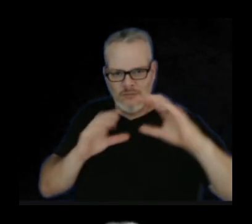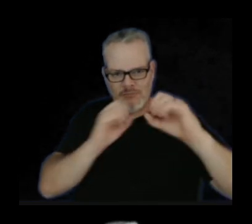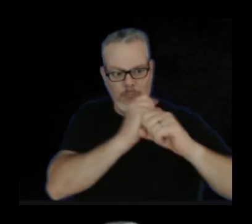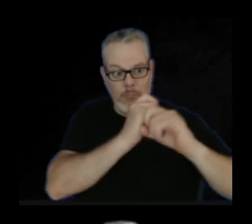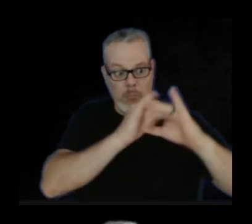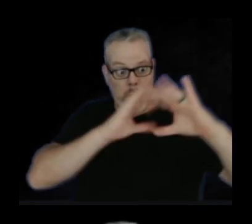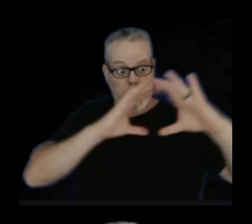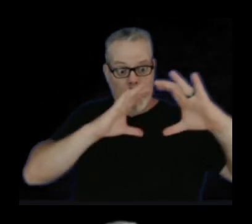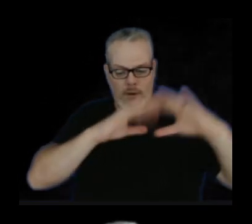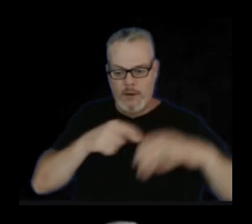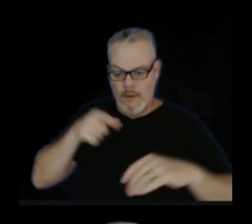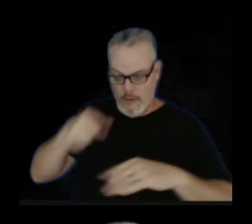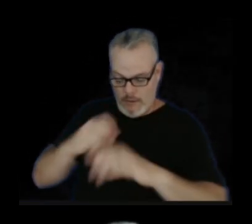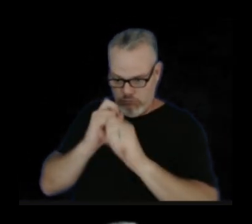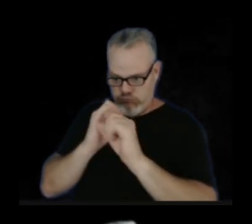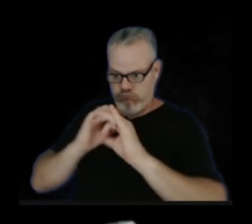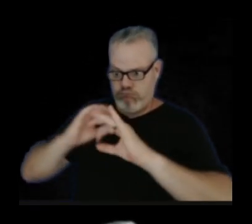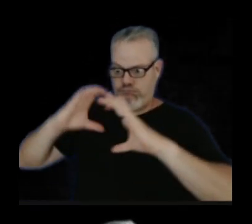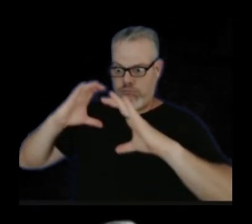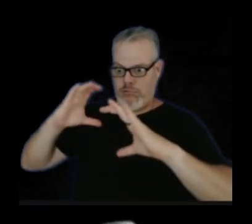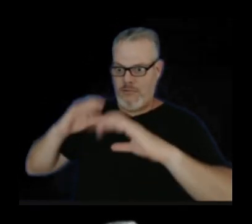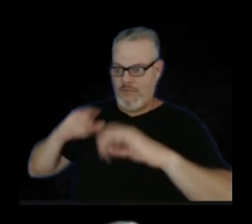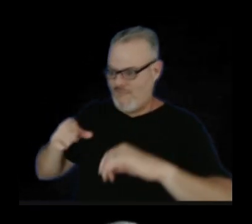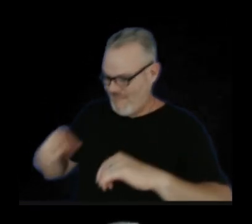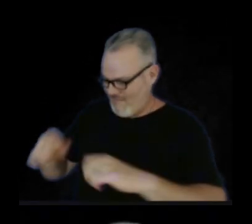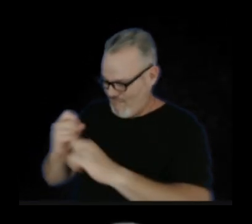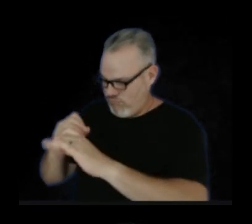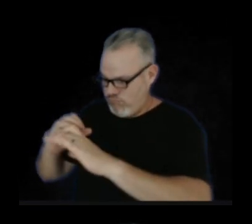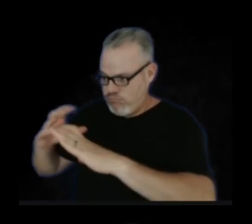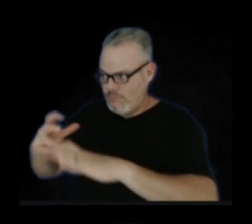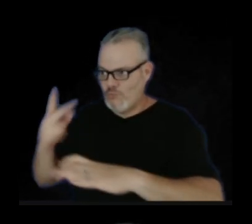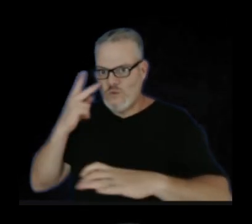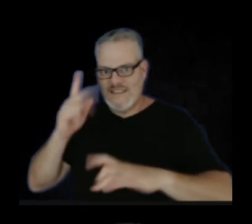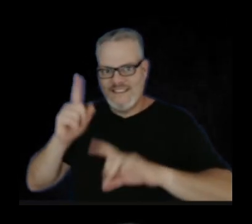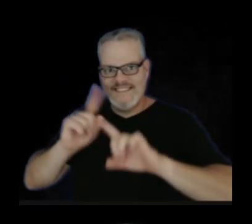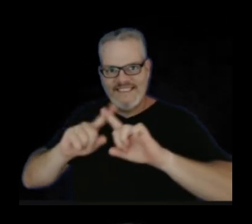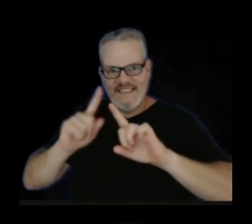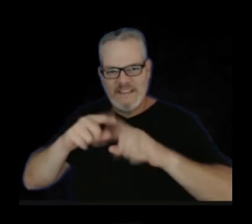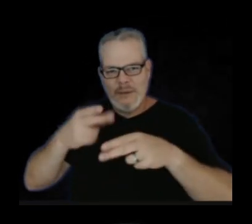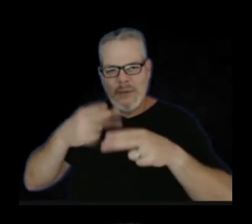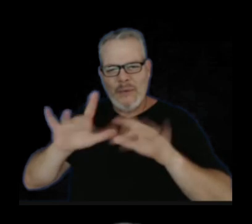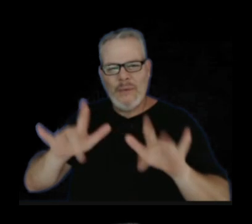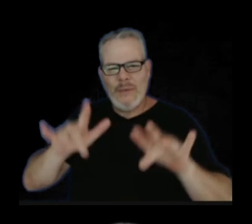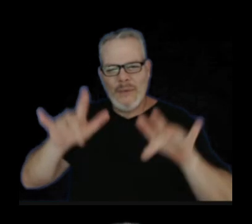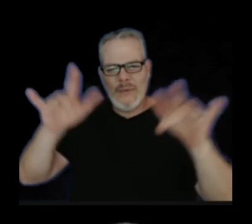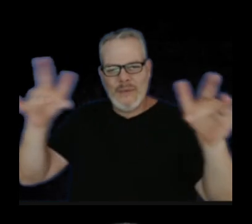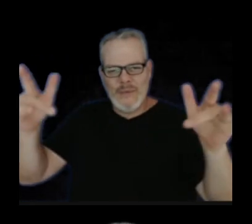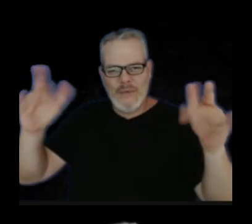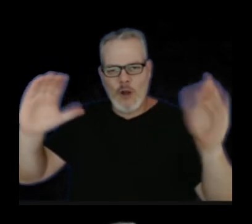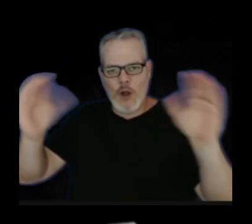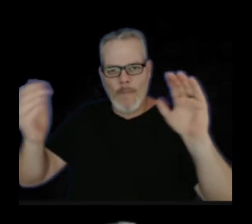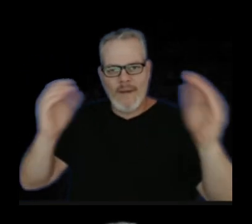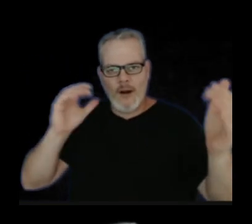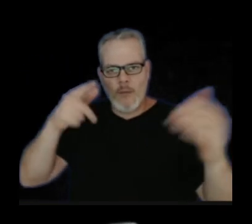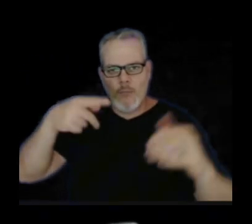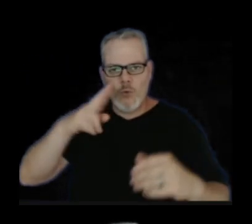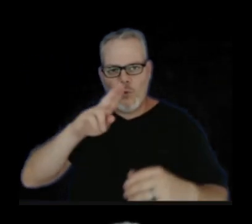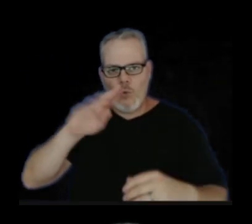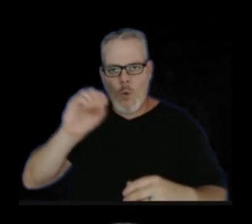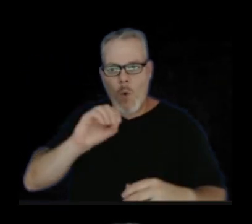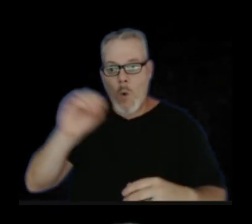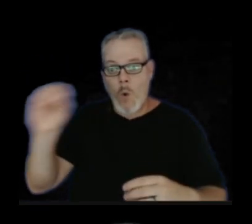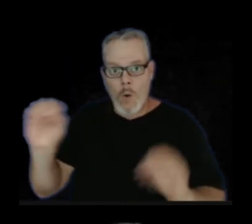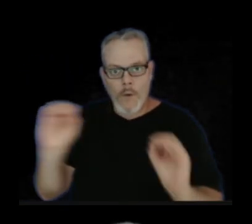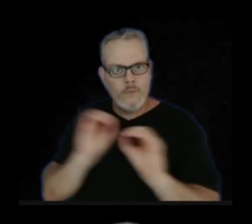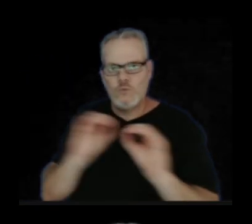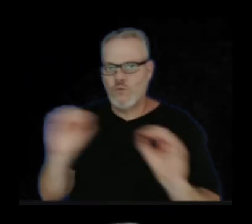Ulu area, where we're seeing that slight signal, and not as much over at Pu'o'o, where we're seeing no signal at all today. Right, and